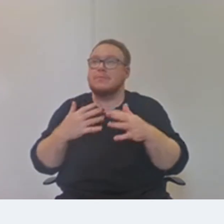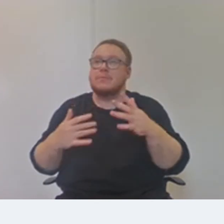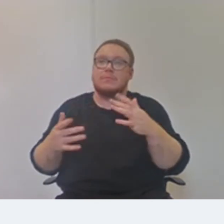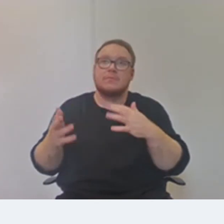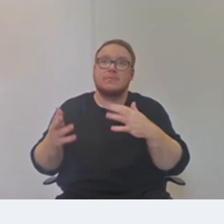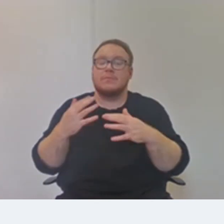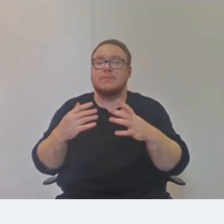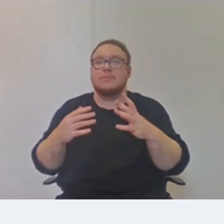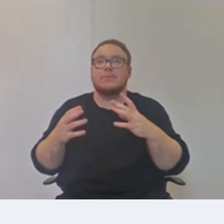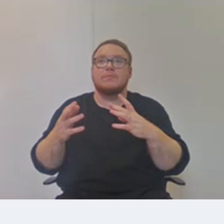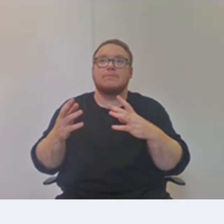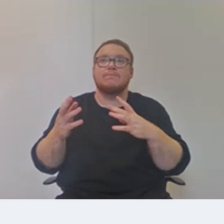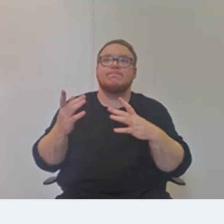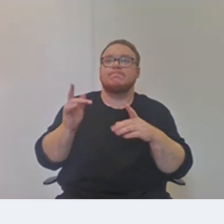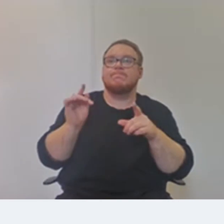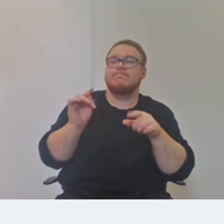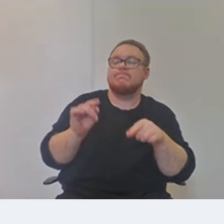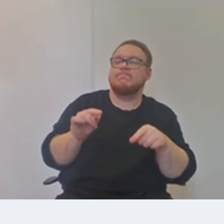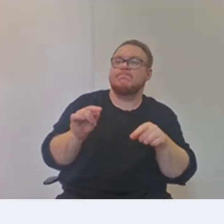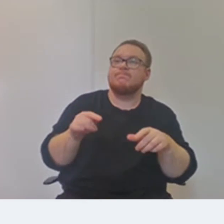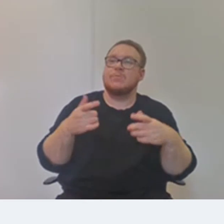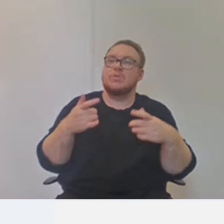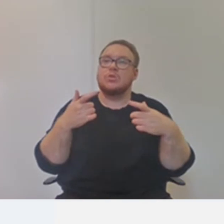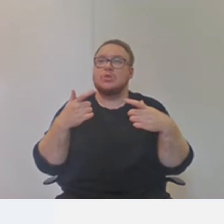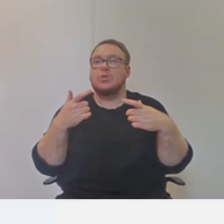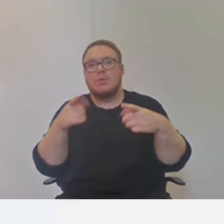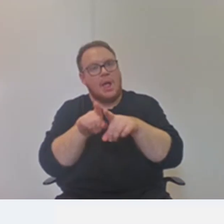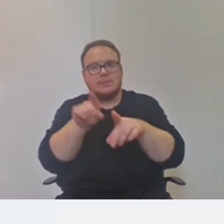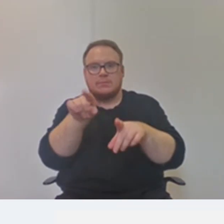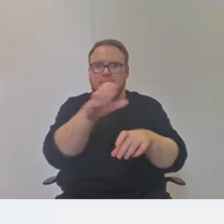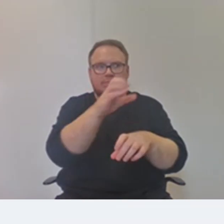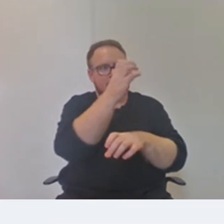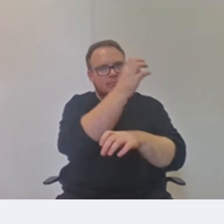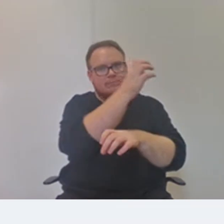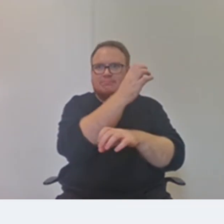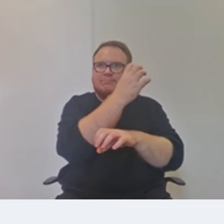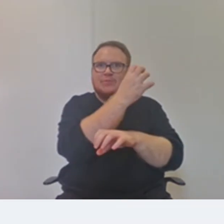these sort of social Zoom team meetings.